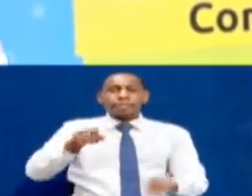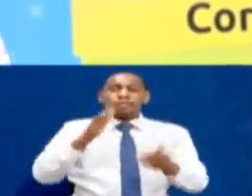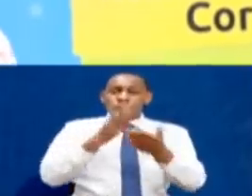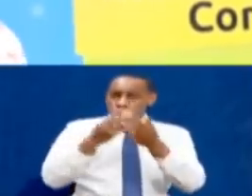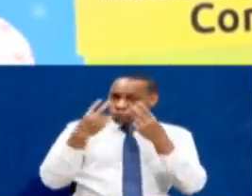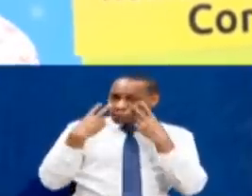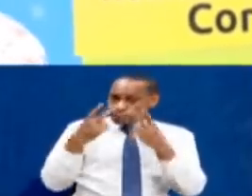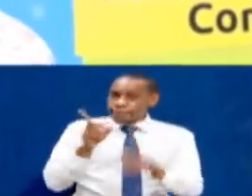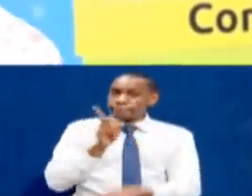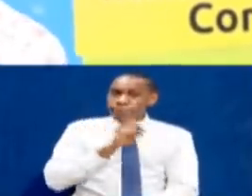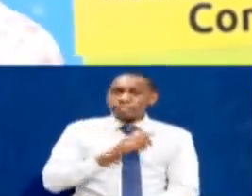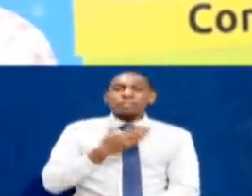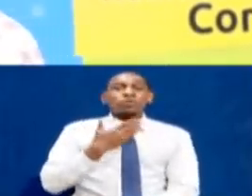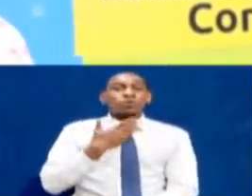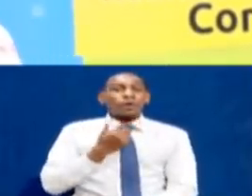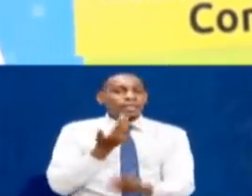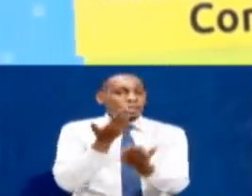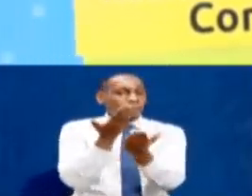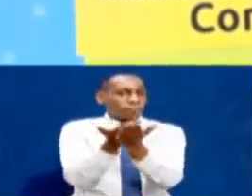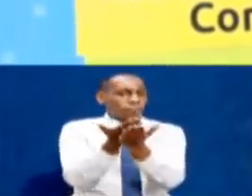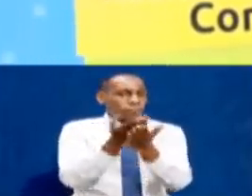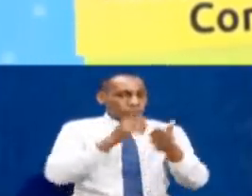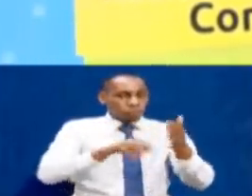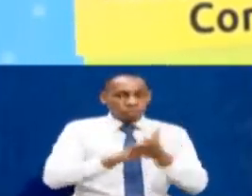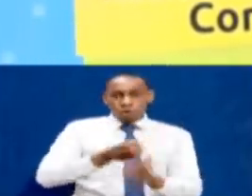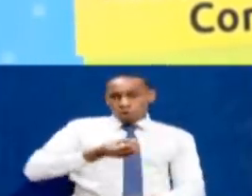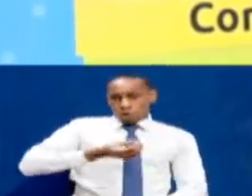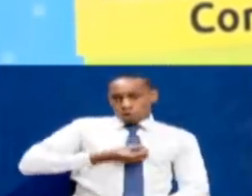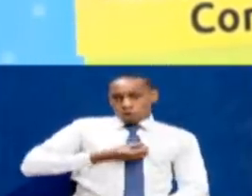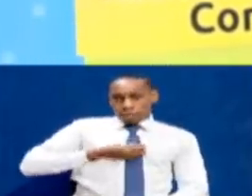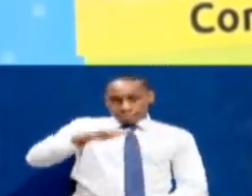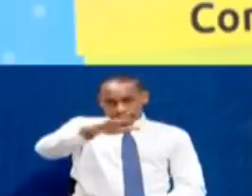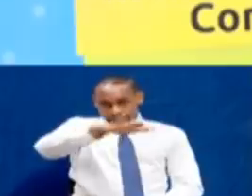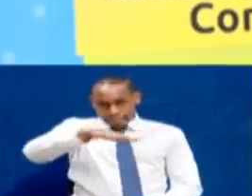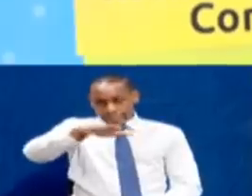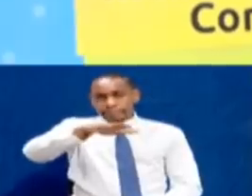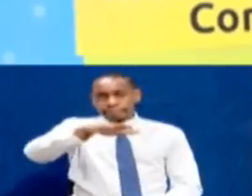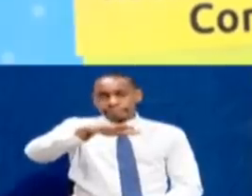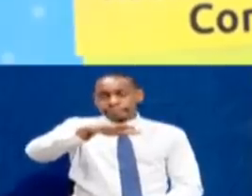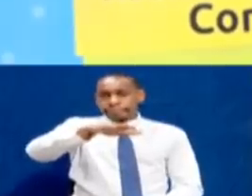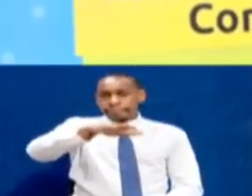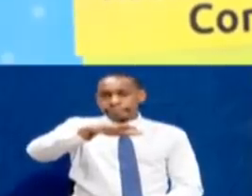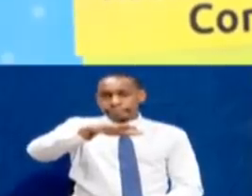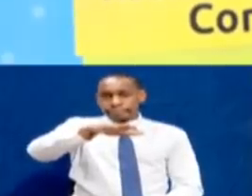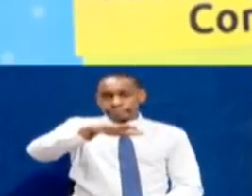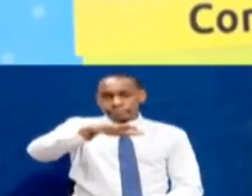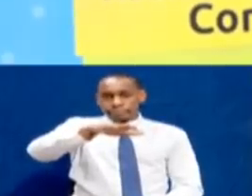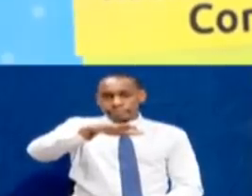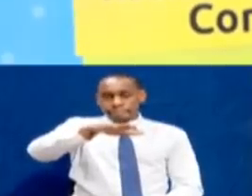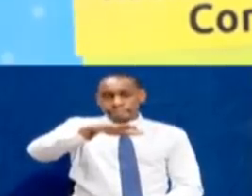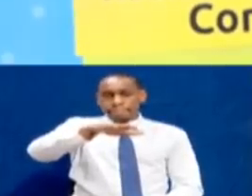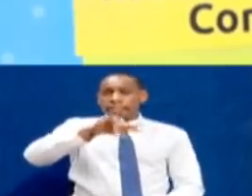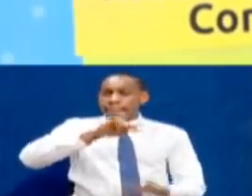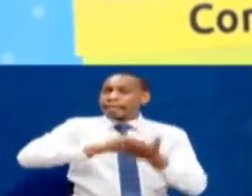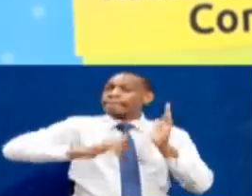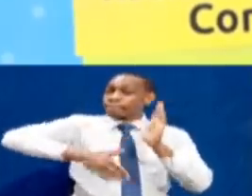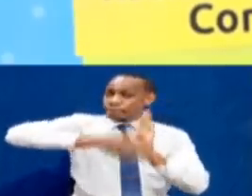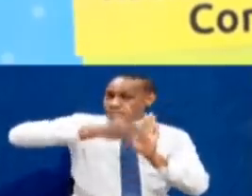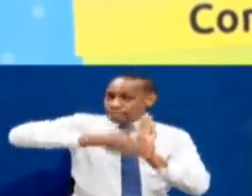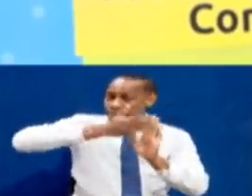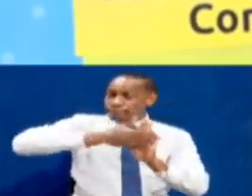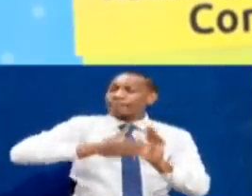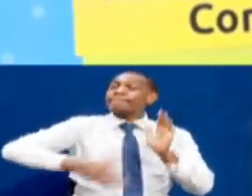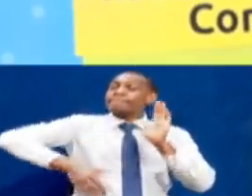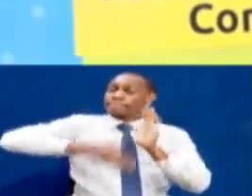note. And I would like to propose to the owners of those places to quickly,